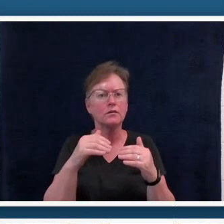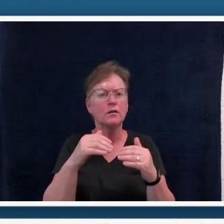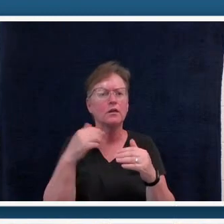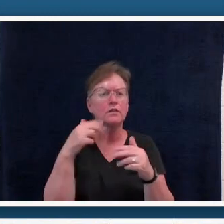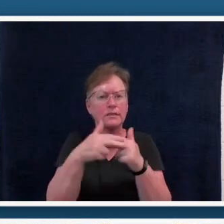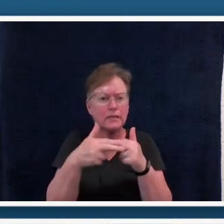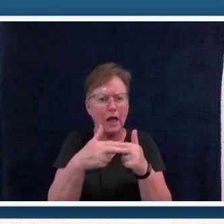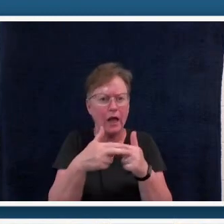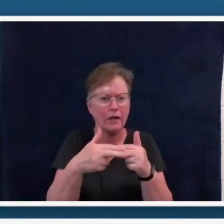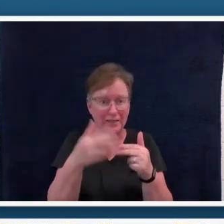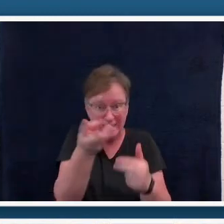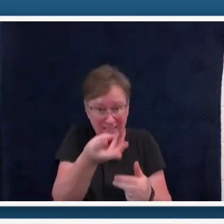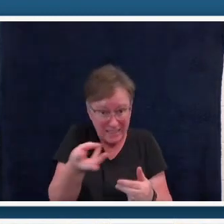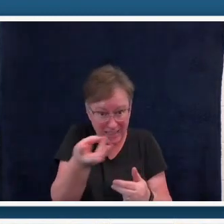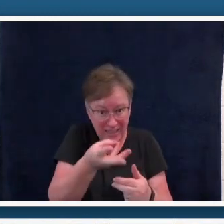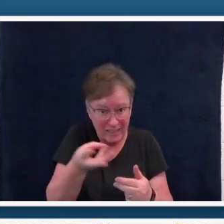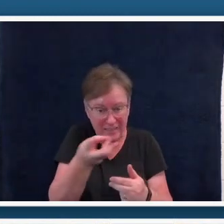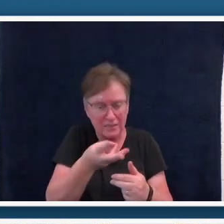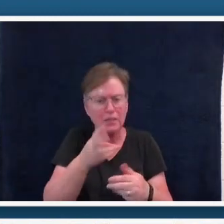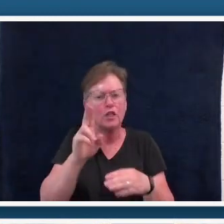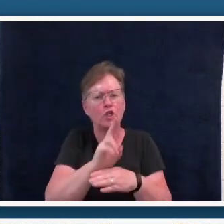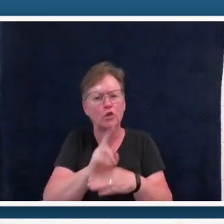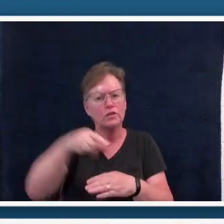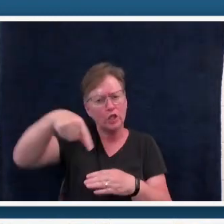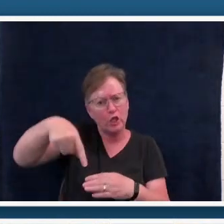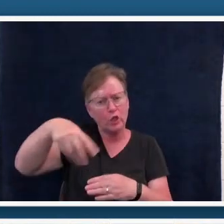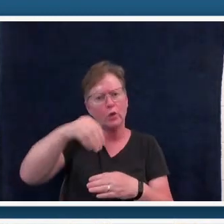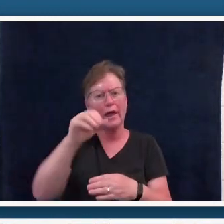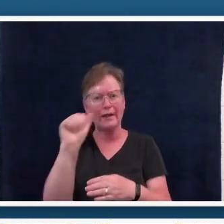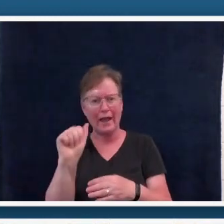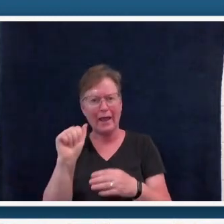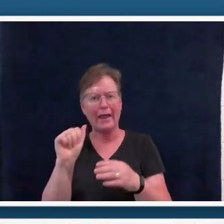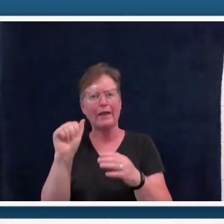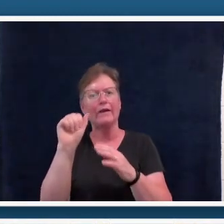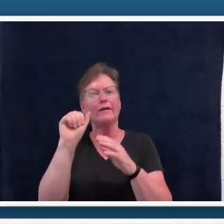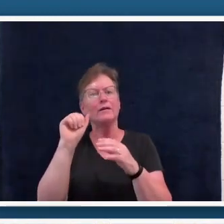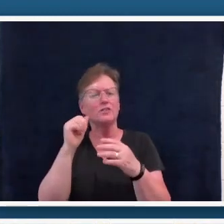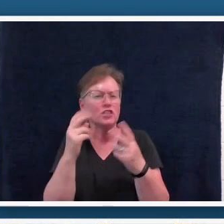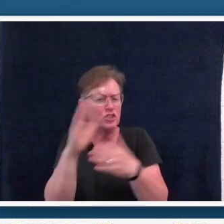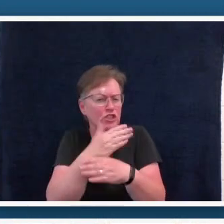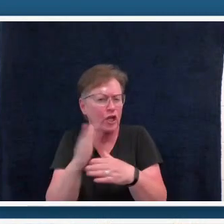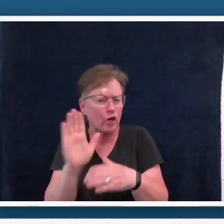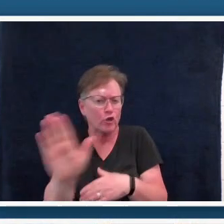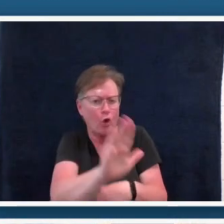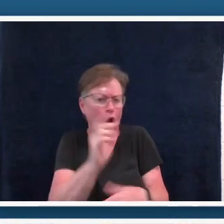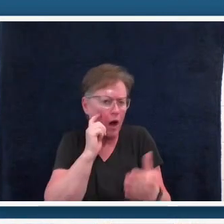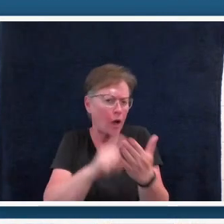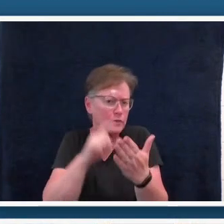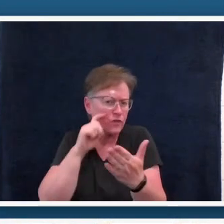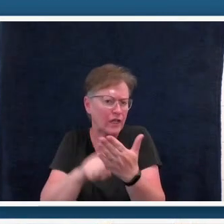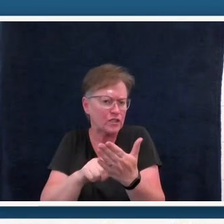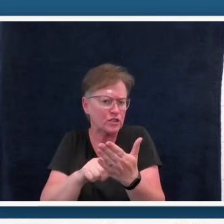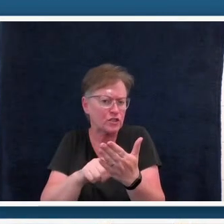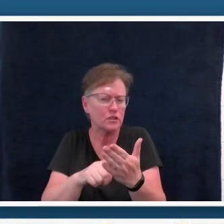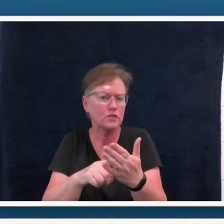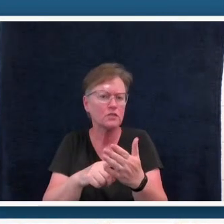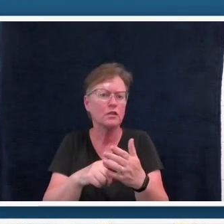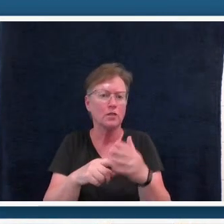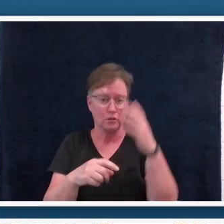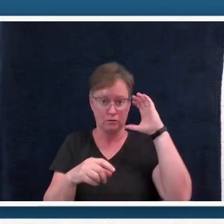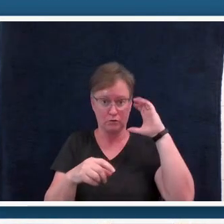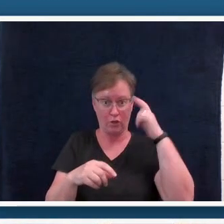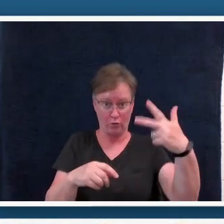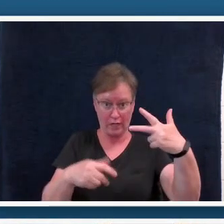I'm going to ask the audience to use the Q&A feature to share with us what observations you made while looking at these 2 sets of murals.